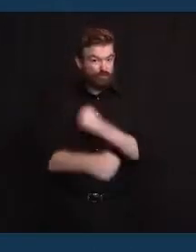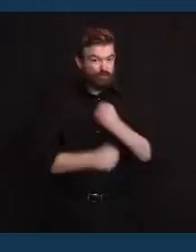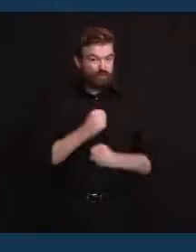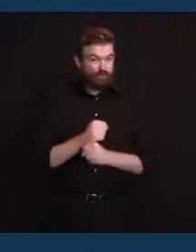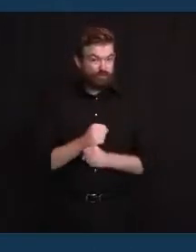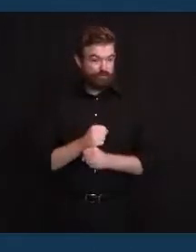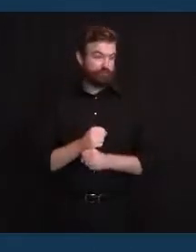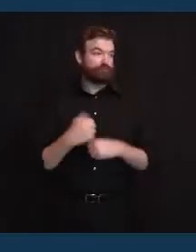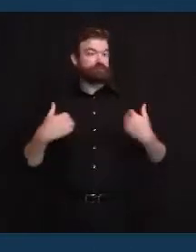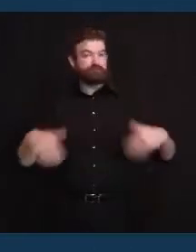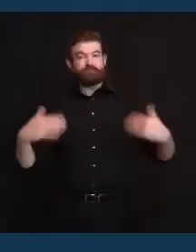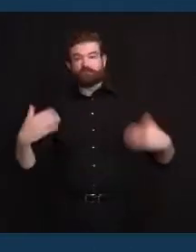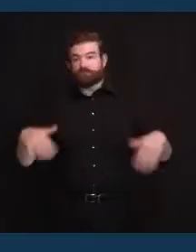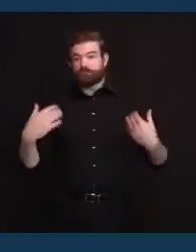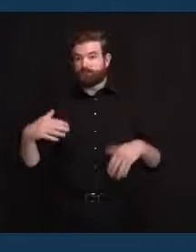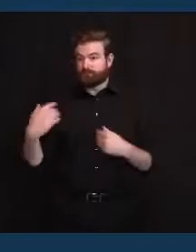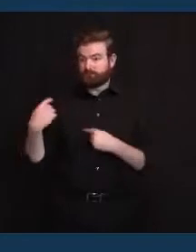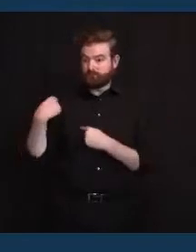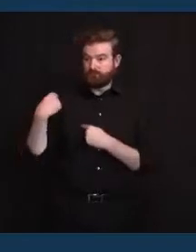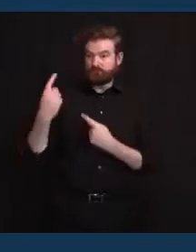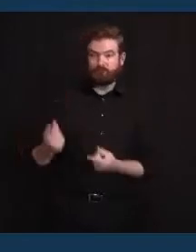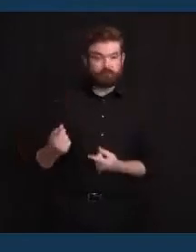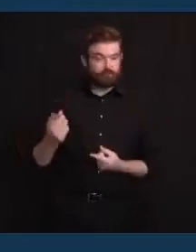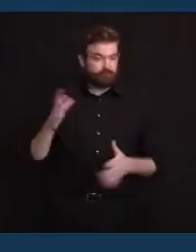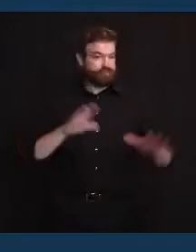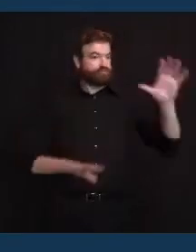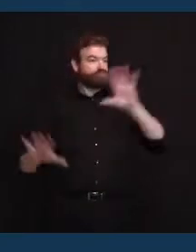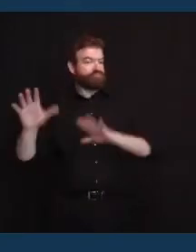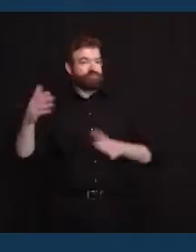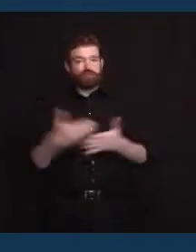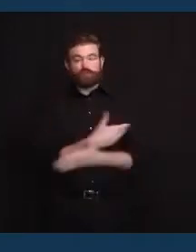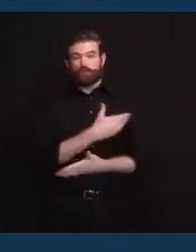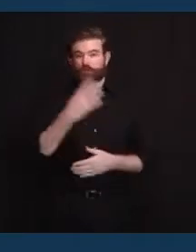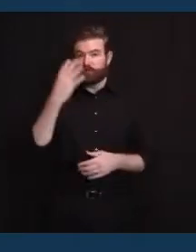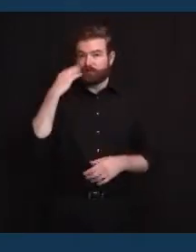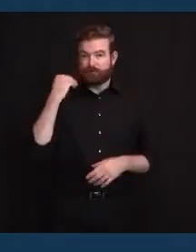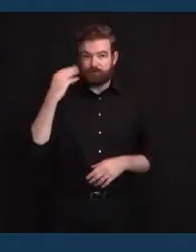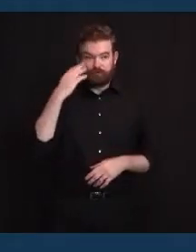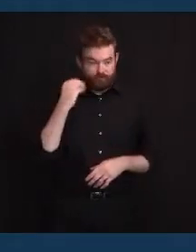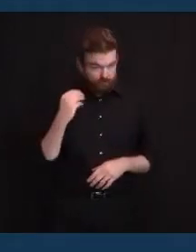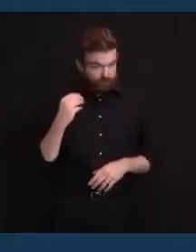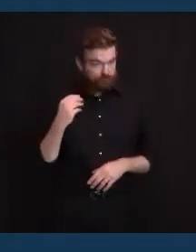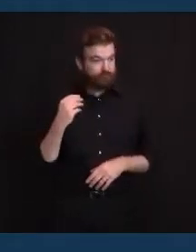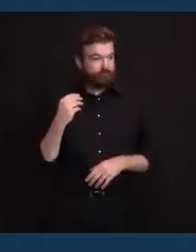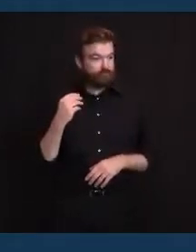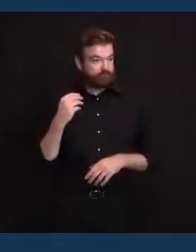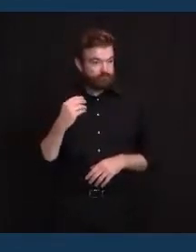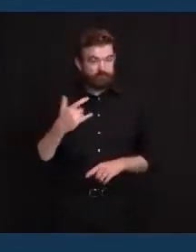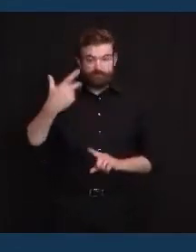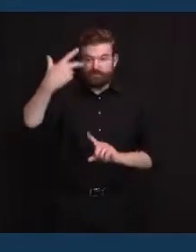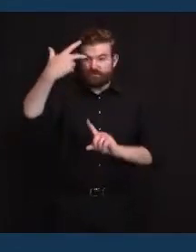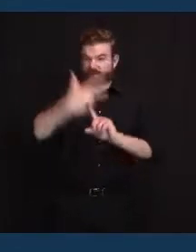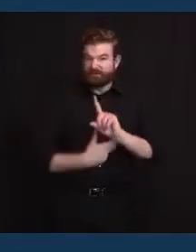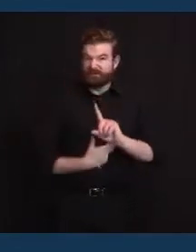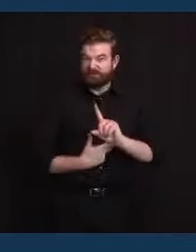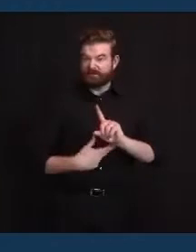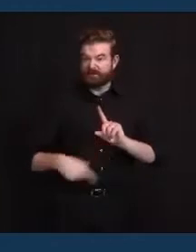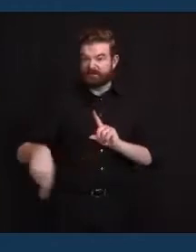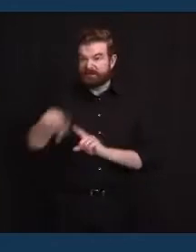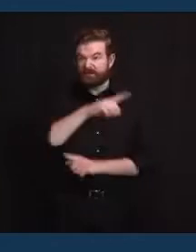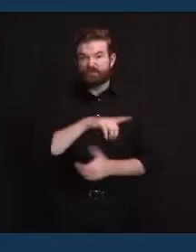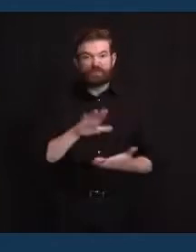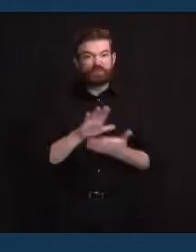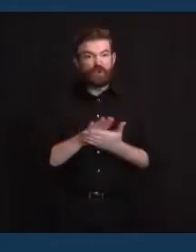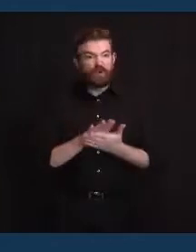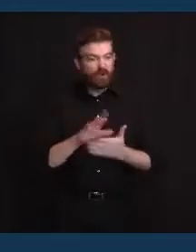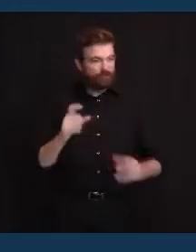learning. We asked our students to maintain their studies against a myriad of challenges outside of their classrooms, and for our educators